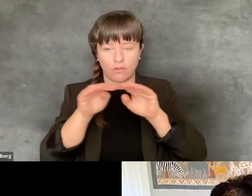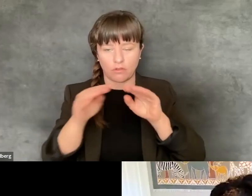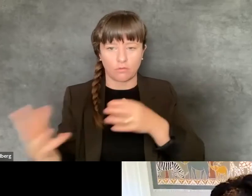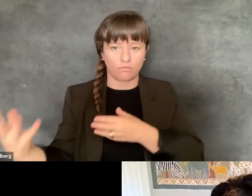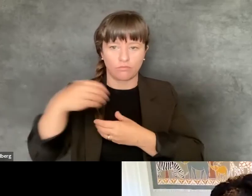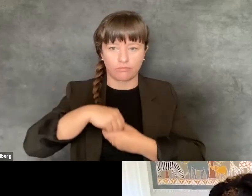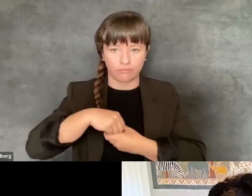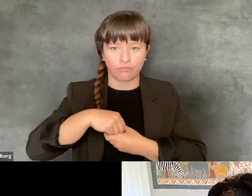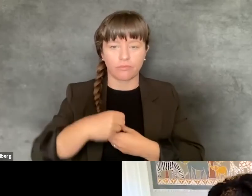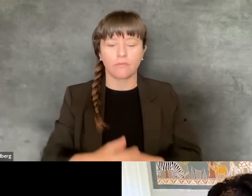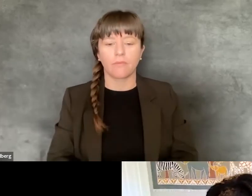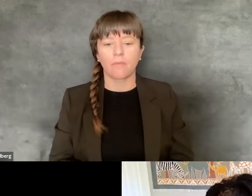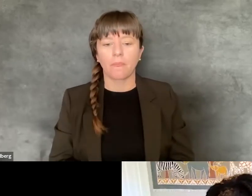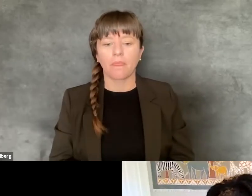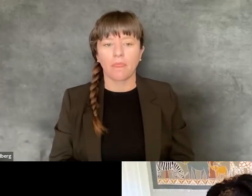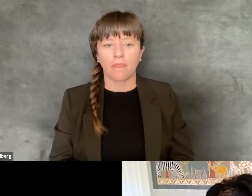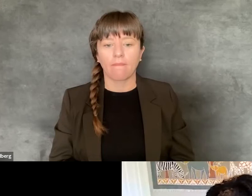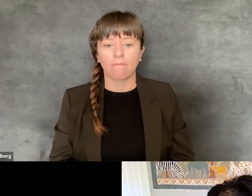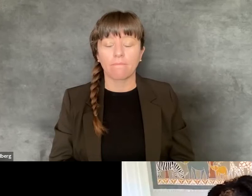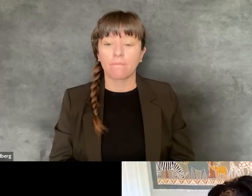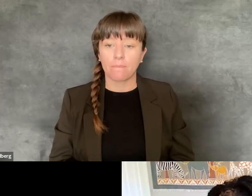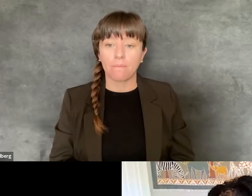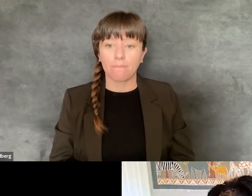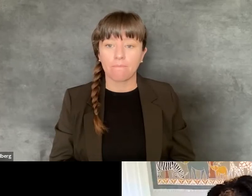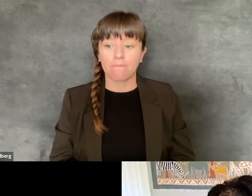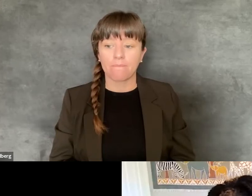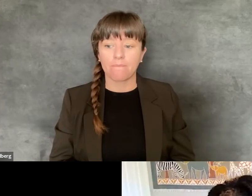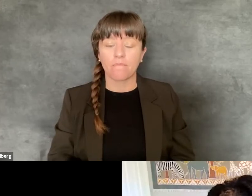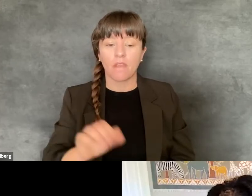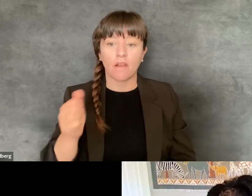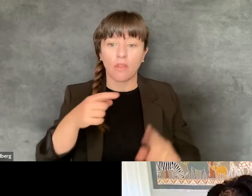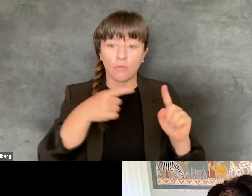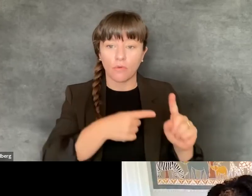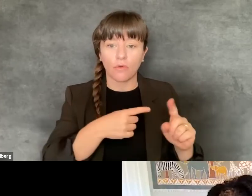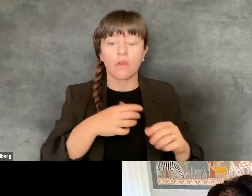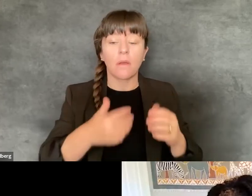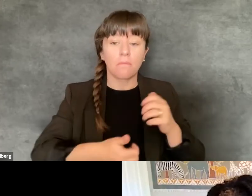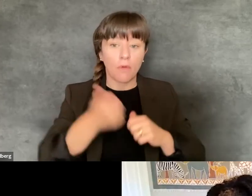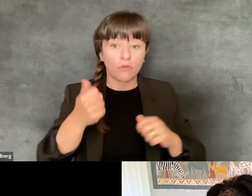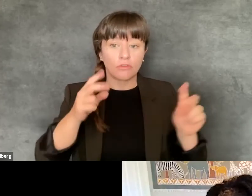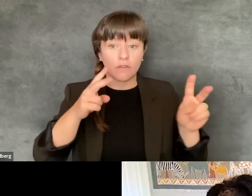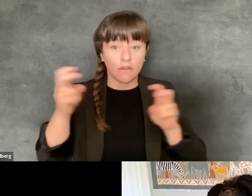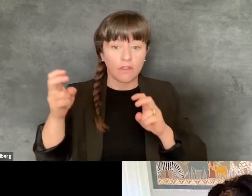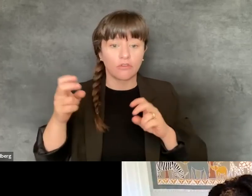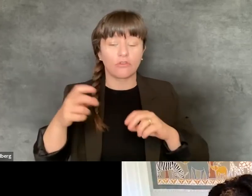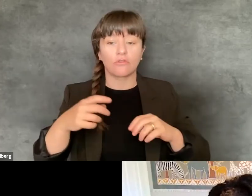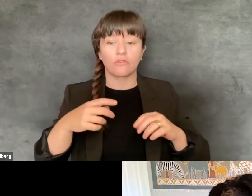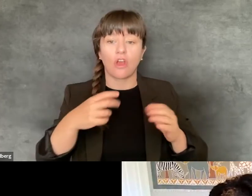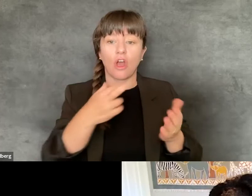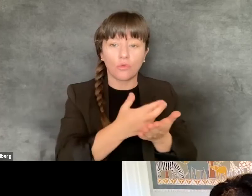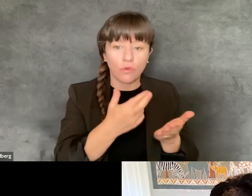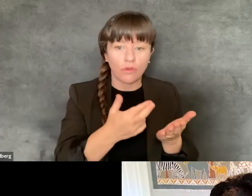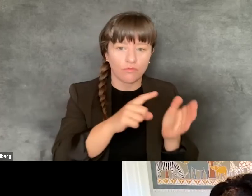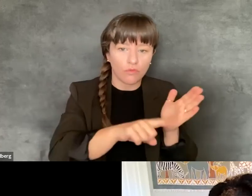Secondly, I think you rightly point out that most of these issues are resource-based. When we talk